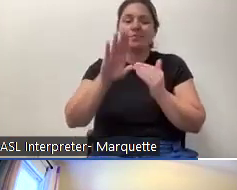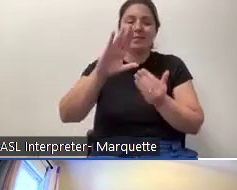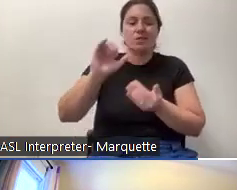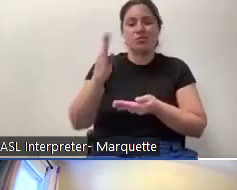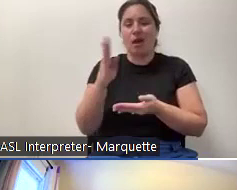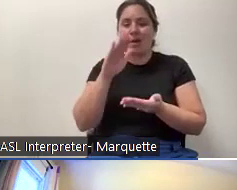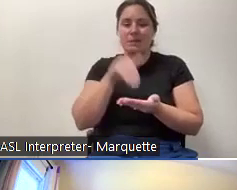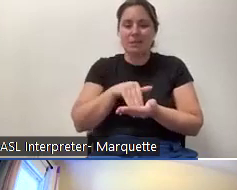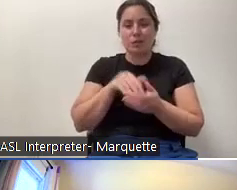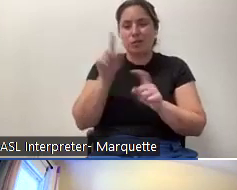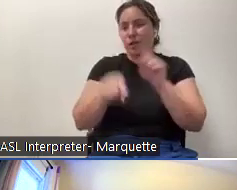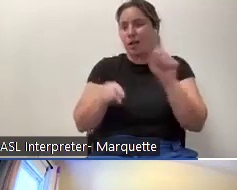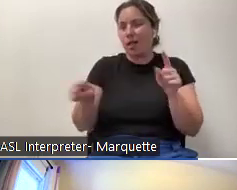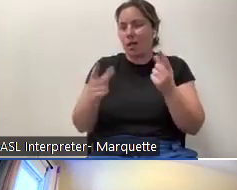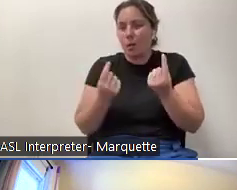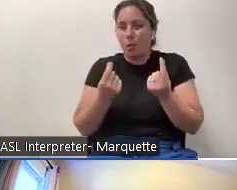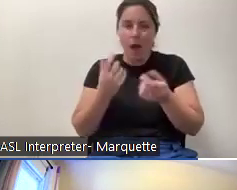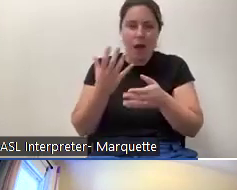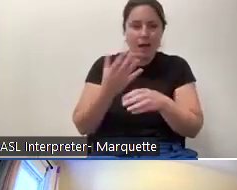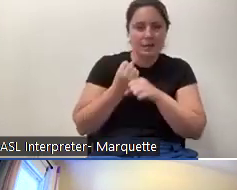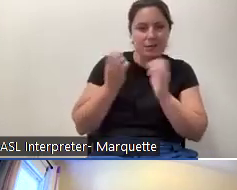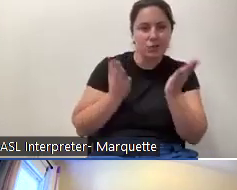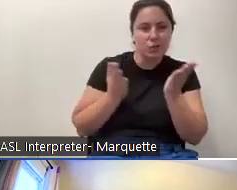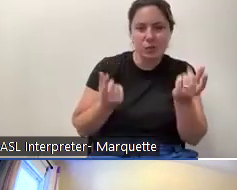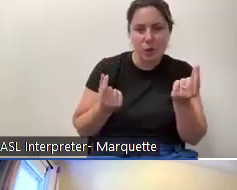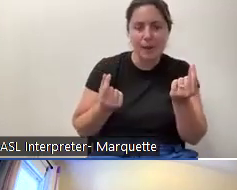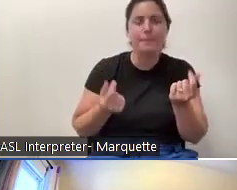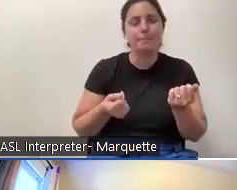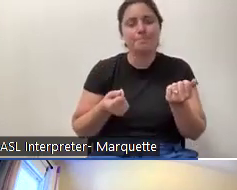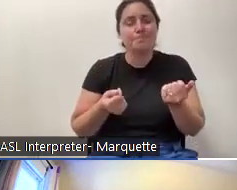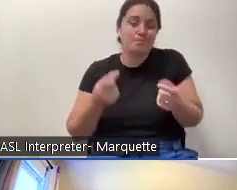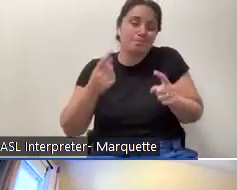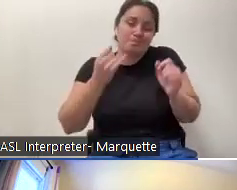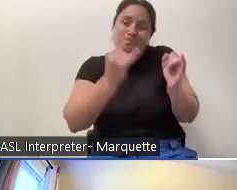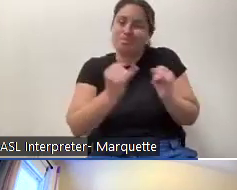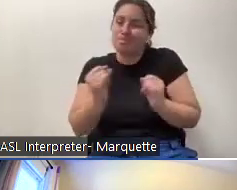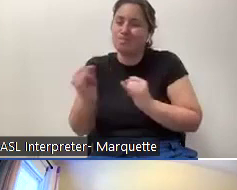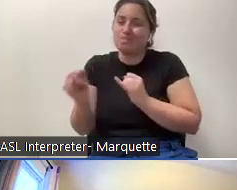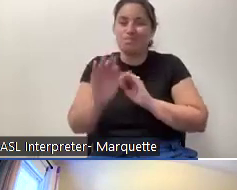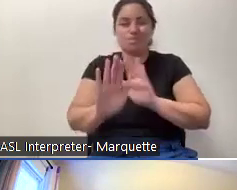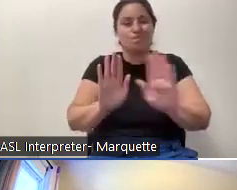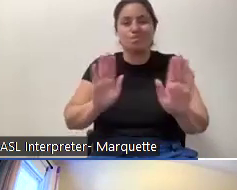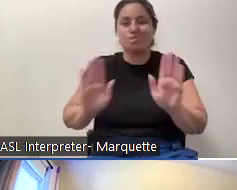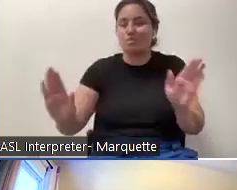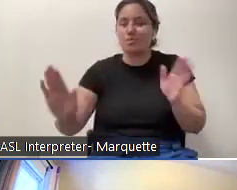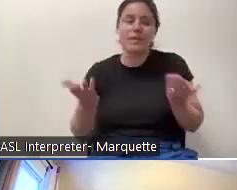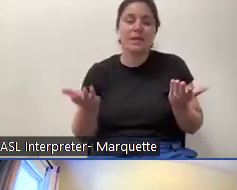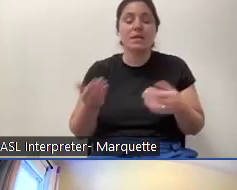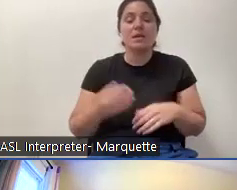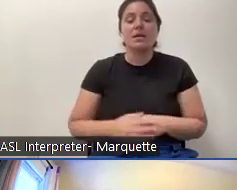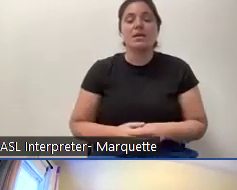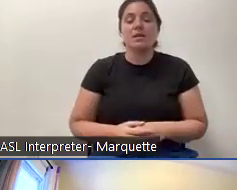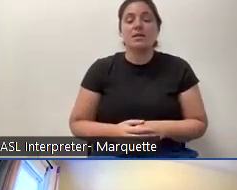that individual. So services are on a case-by-case basis. They're based on an individual's